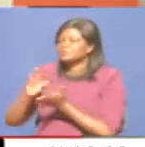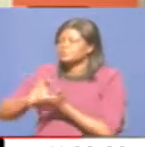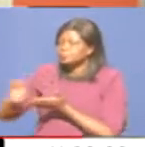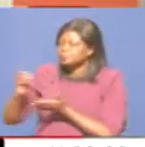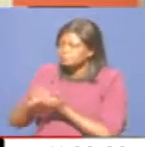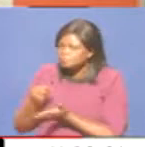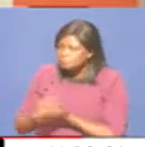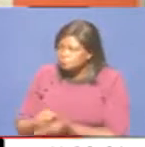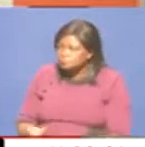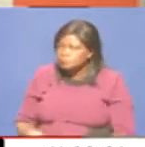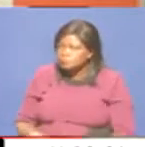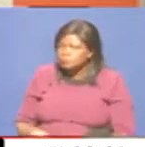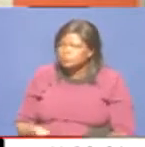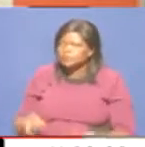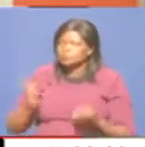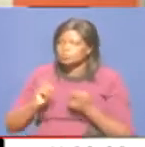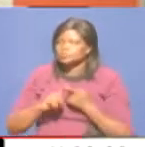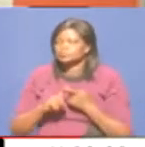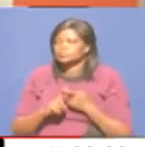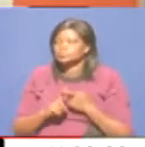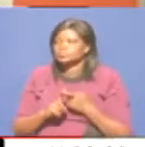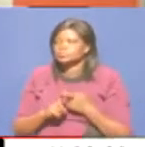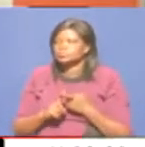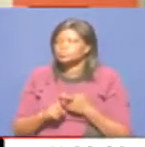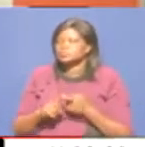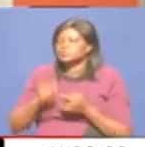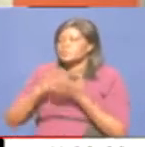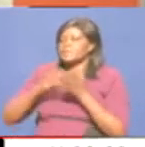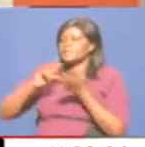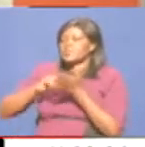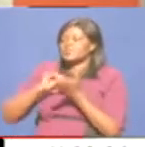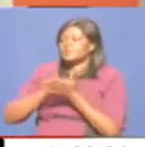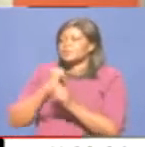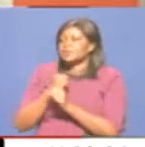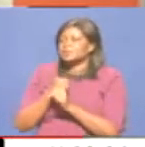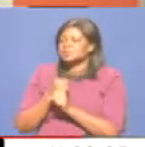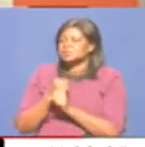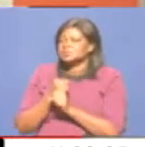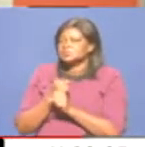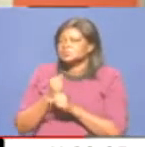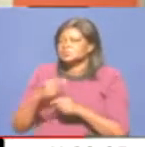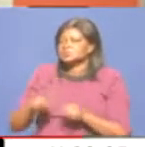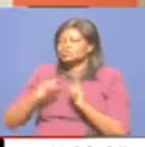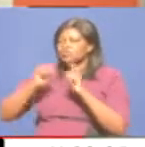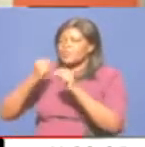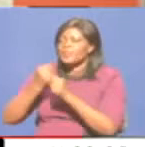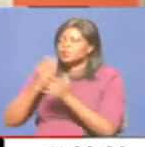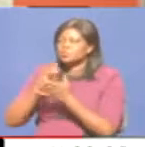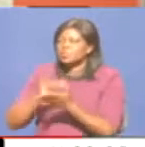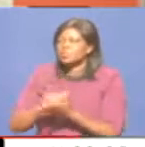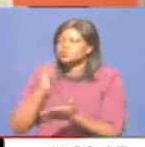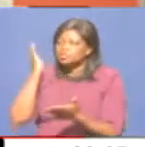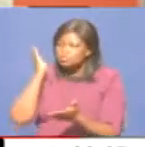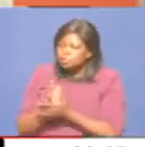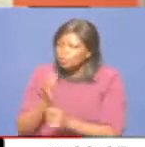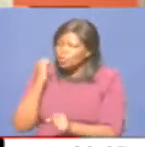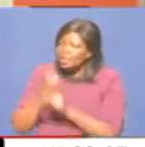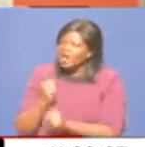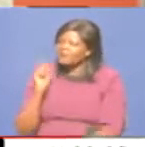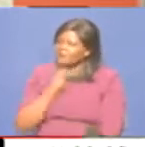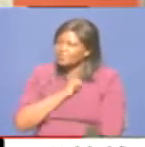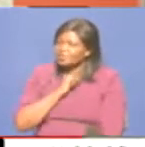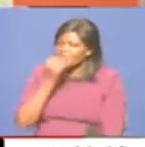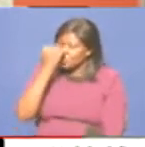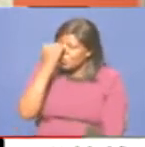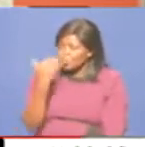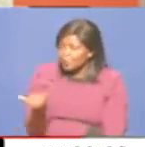money to certain projects that is being done. Theirs is just to go and make sure that has it been done. Because the question is, you